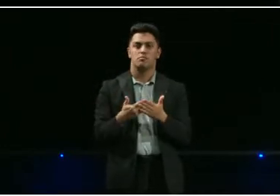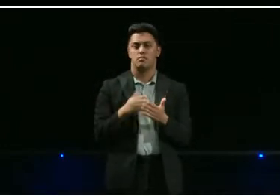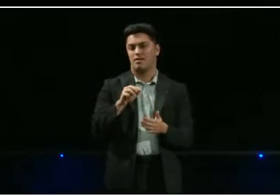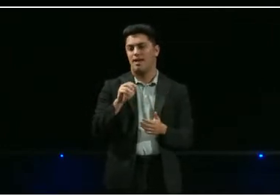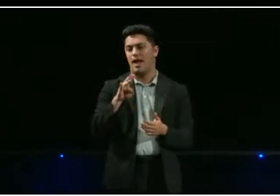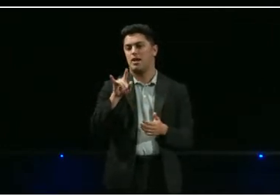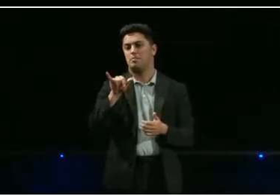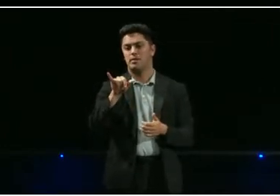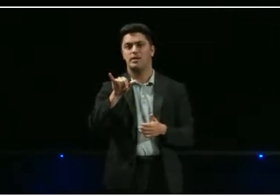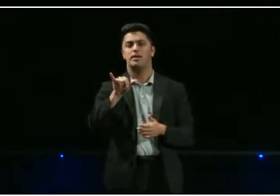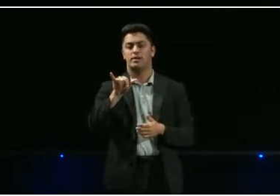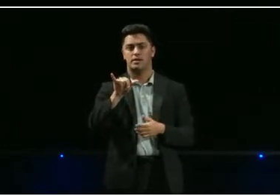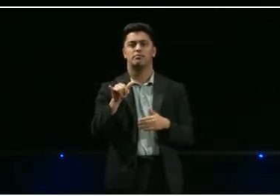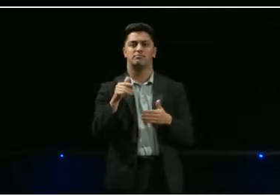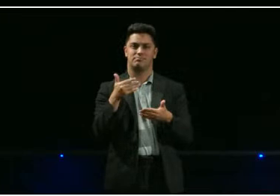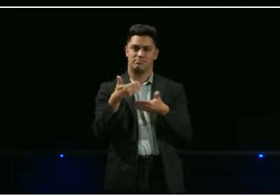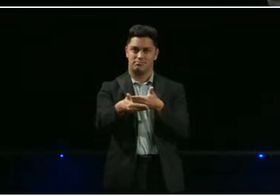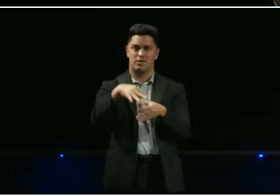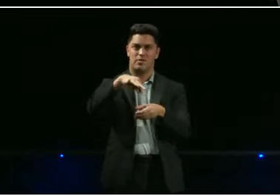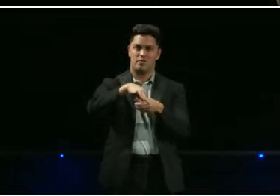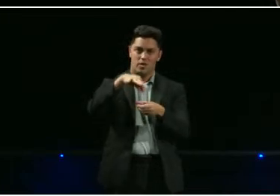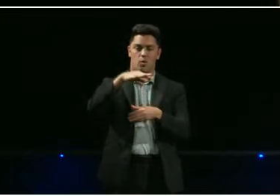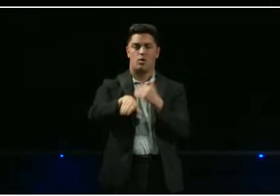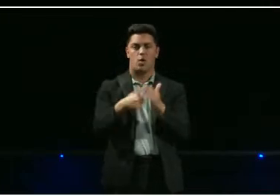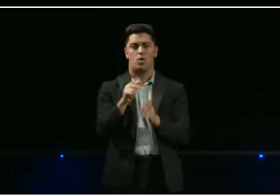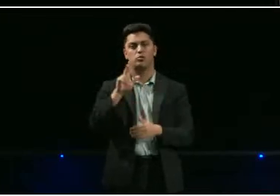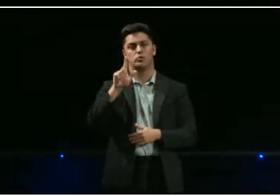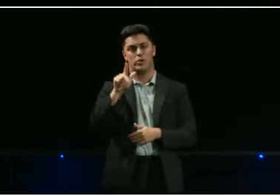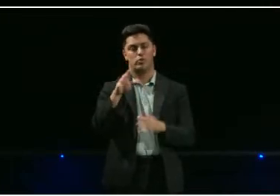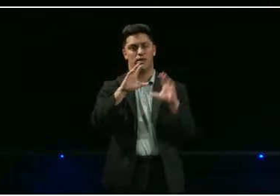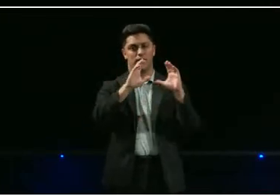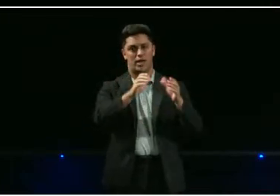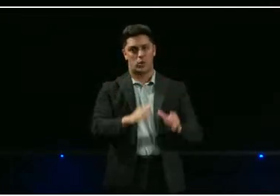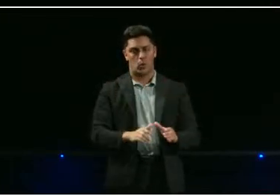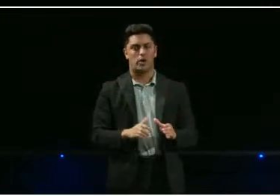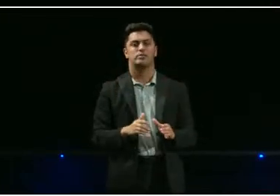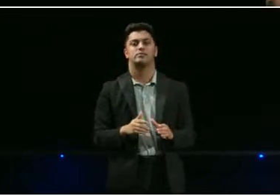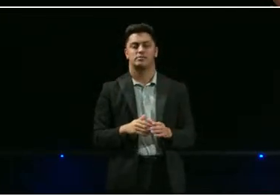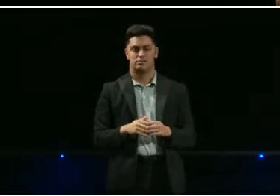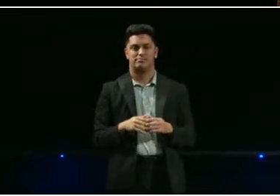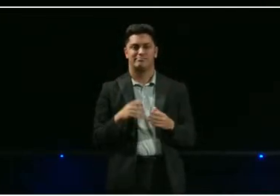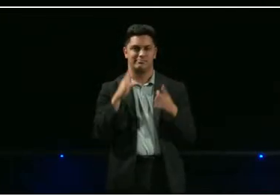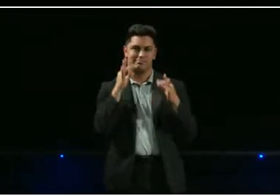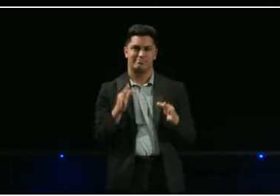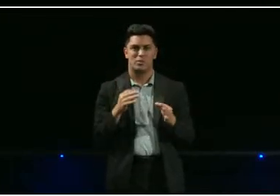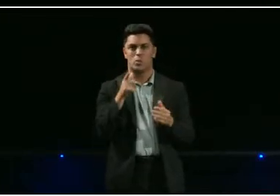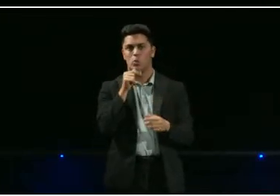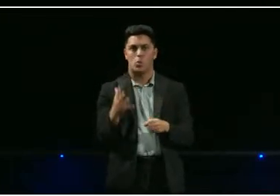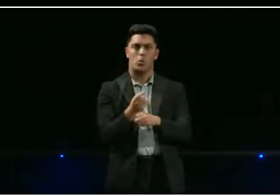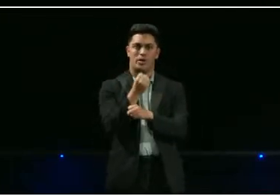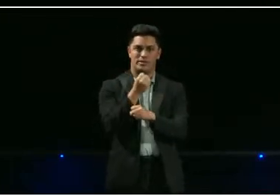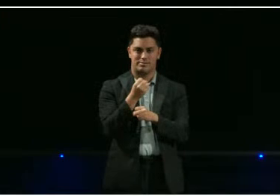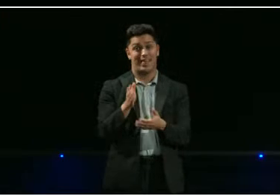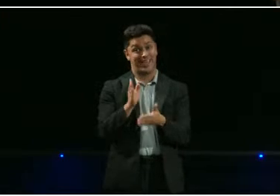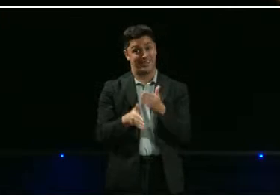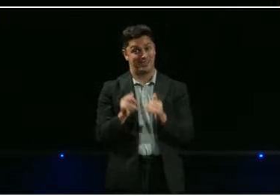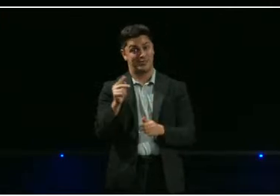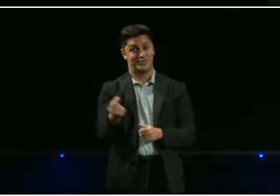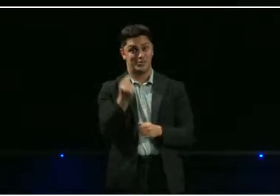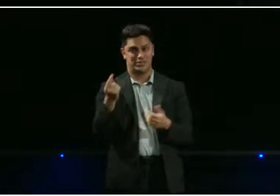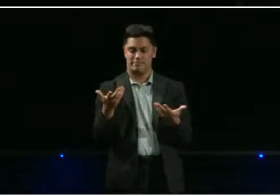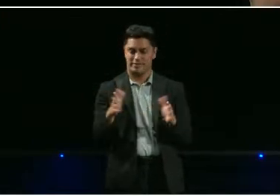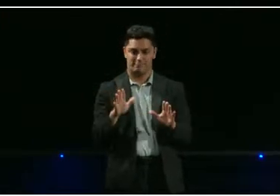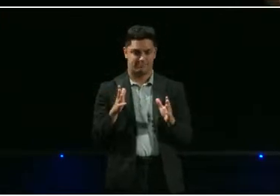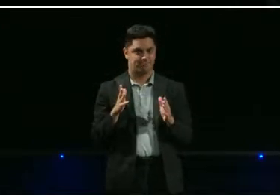membership is our then vote on all 23 categories. The entire Academy membership votes to determine the winners, which ended on Tuesday. So that is